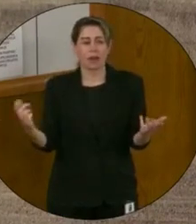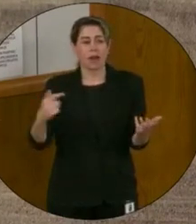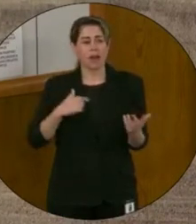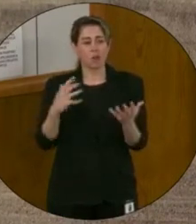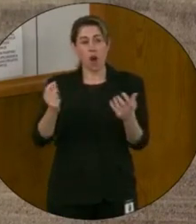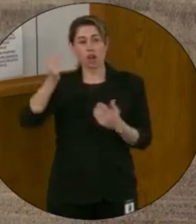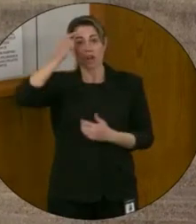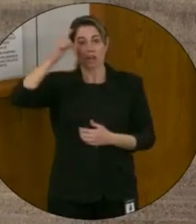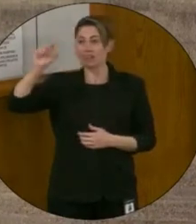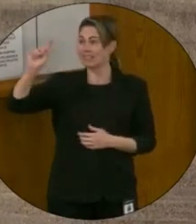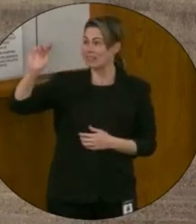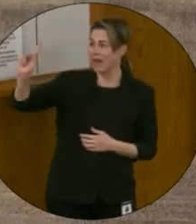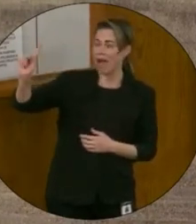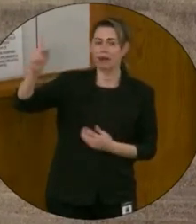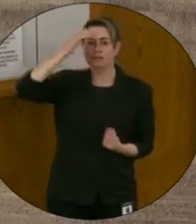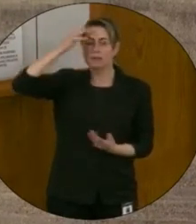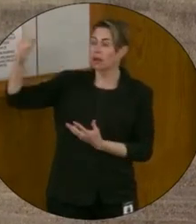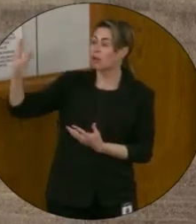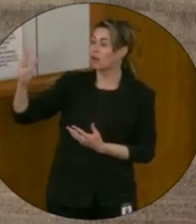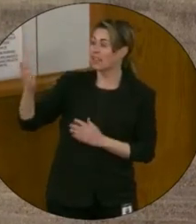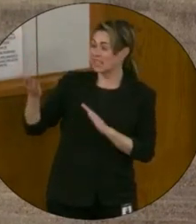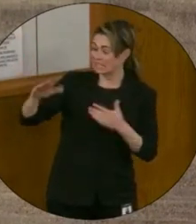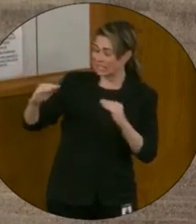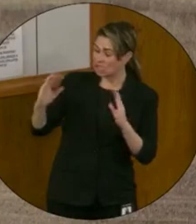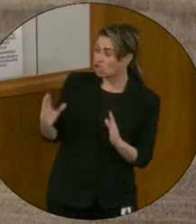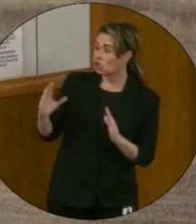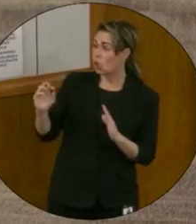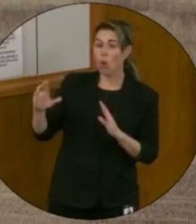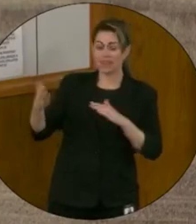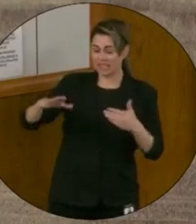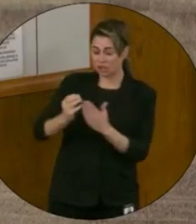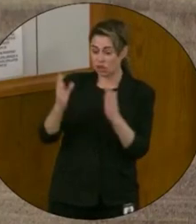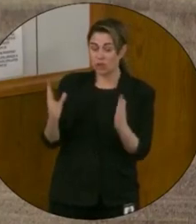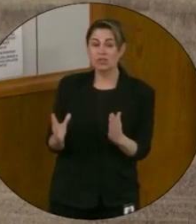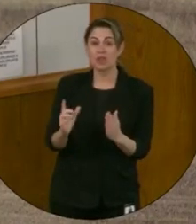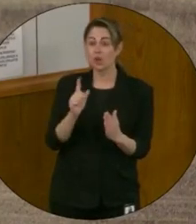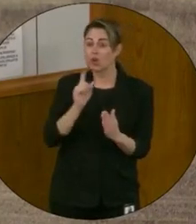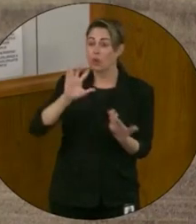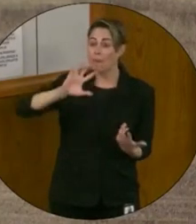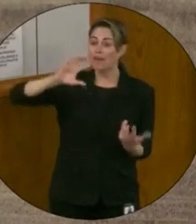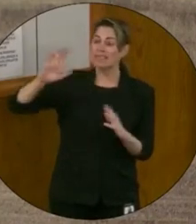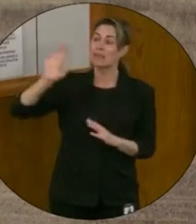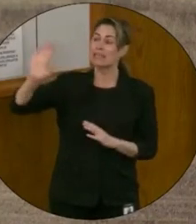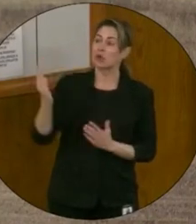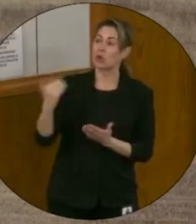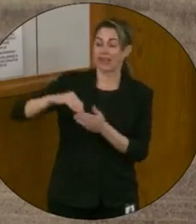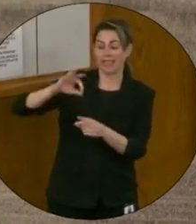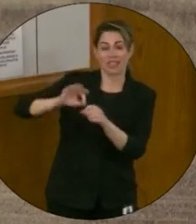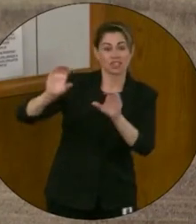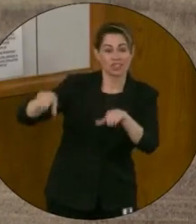Governor Sisolak to know that a dead teacher or dead students are really going to screw up his reelection chances.